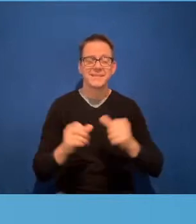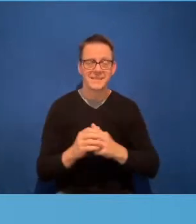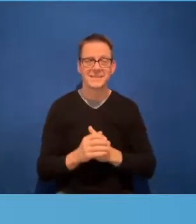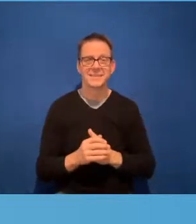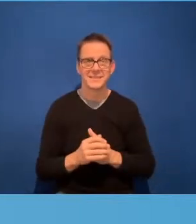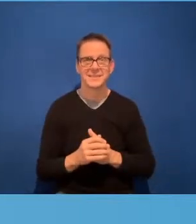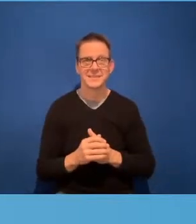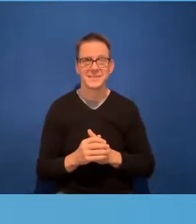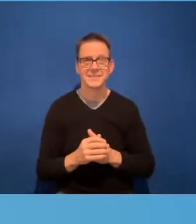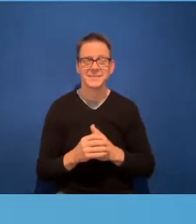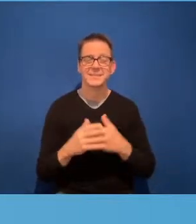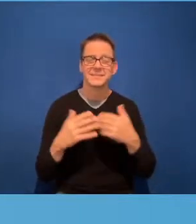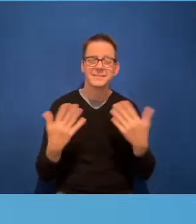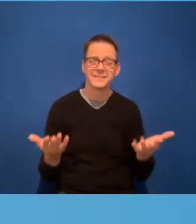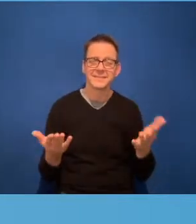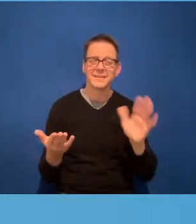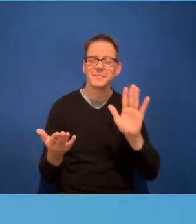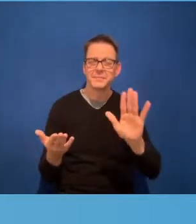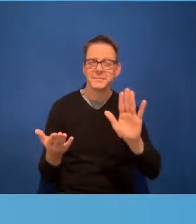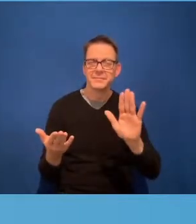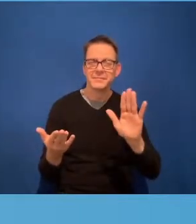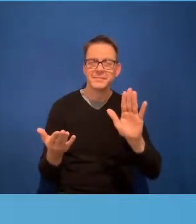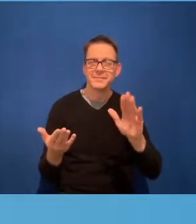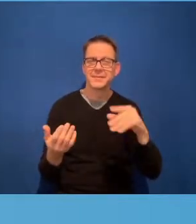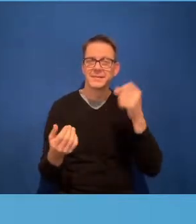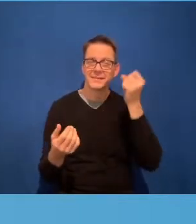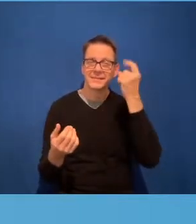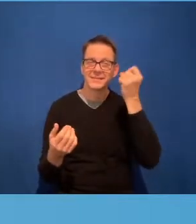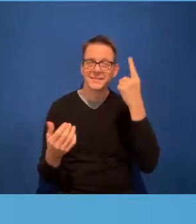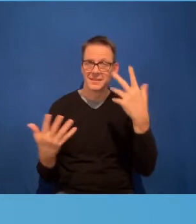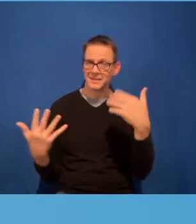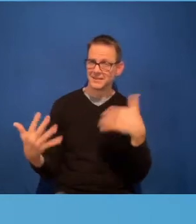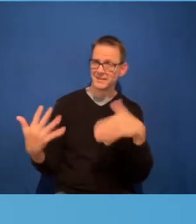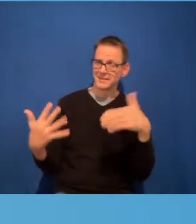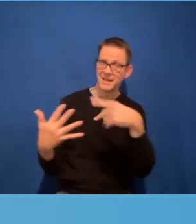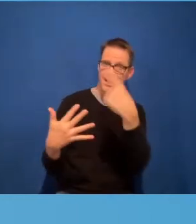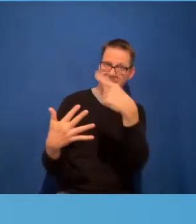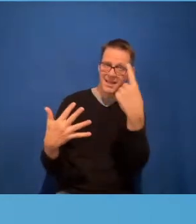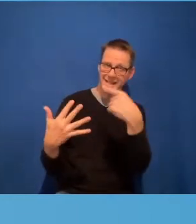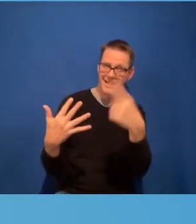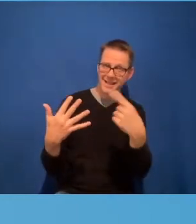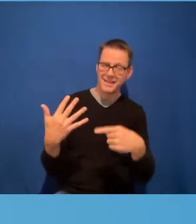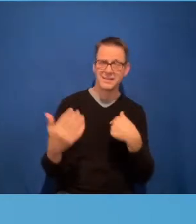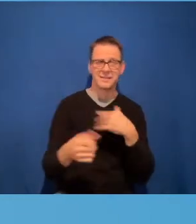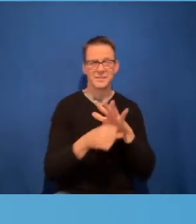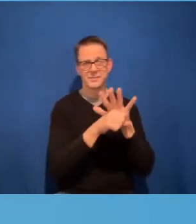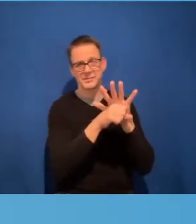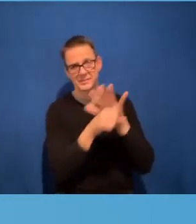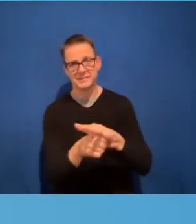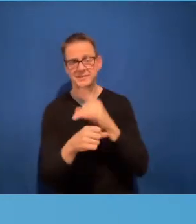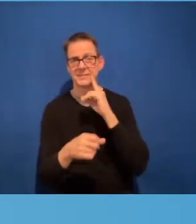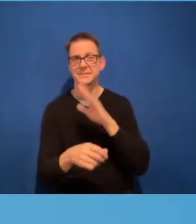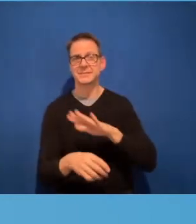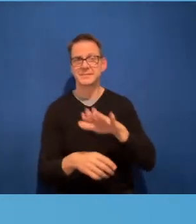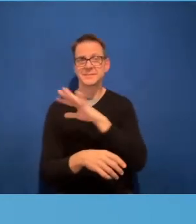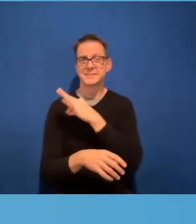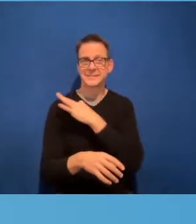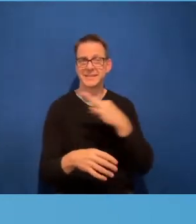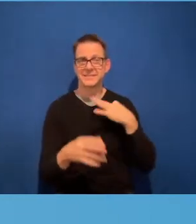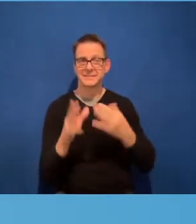But doing all that has been putting a lot of stress on the staff as well as the administration and the